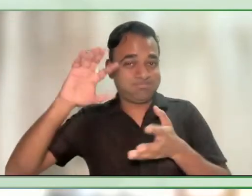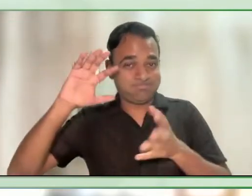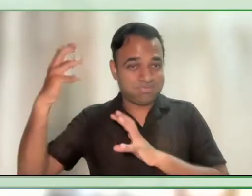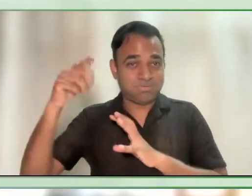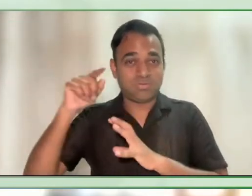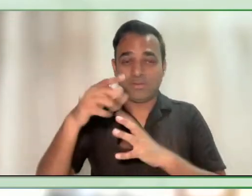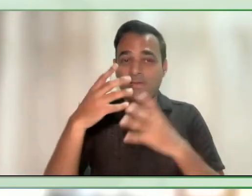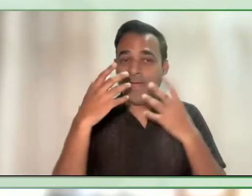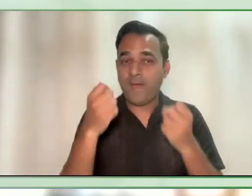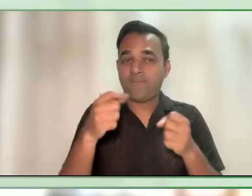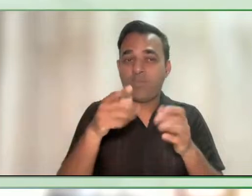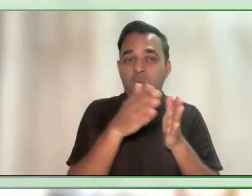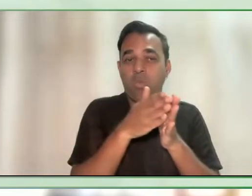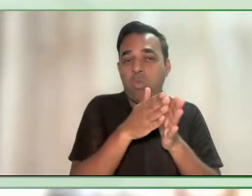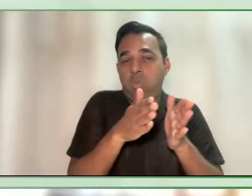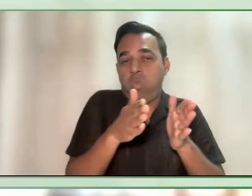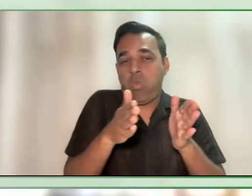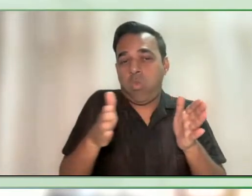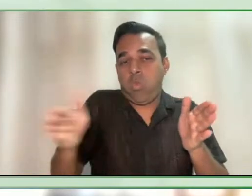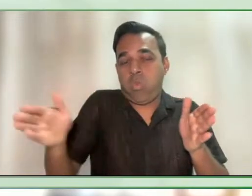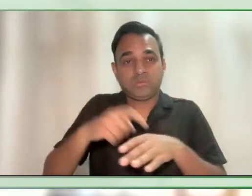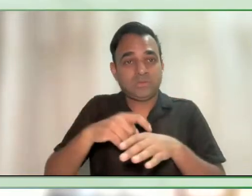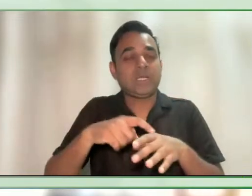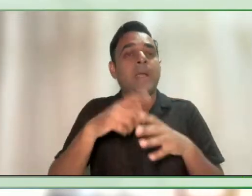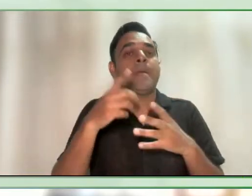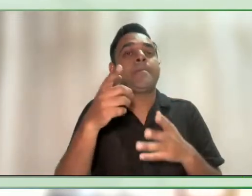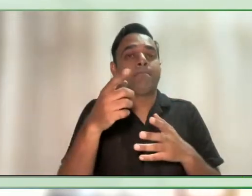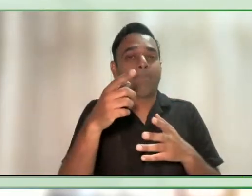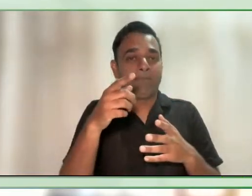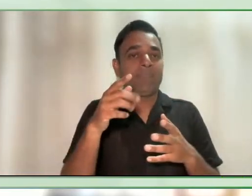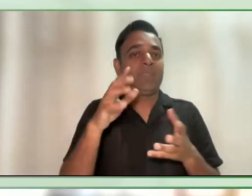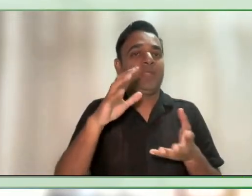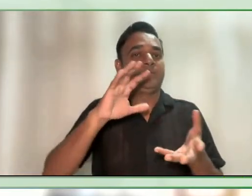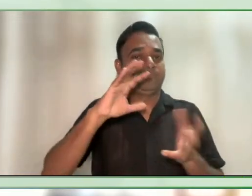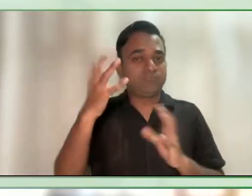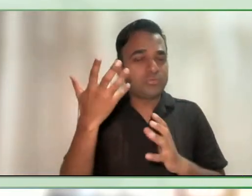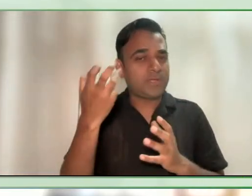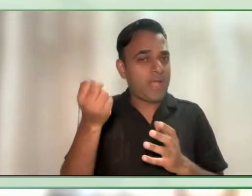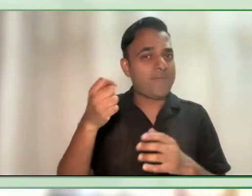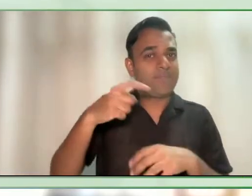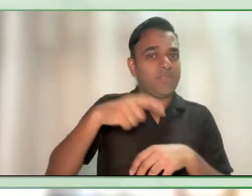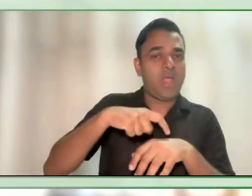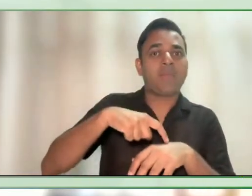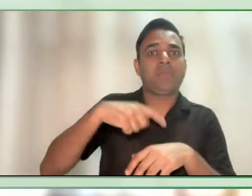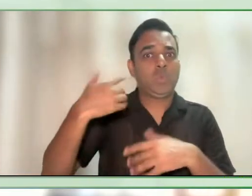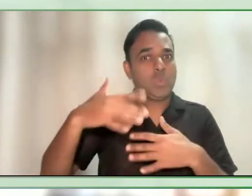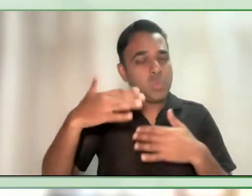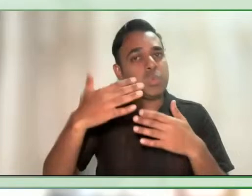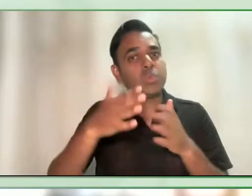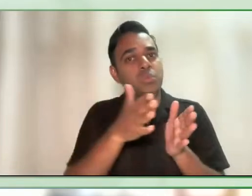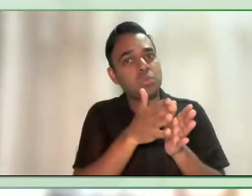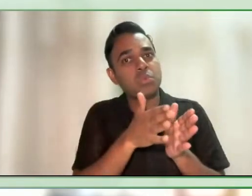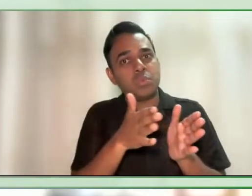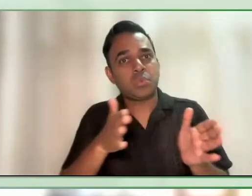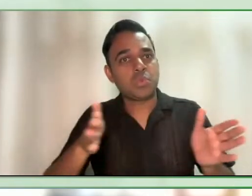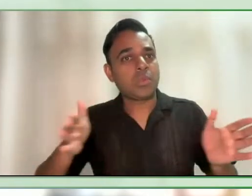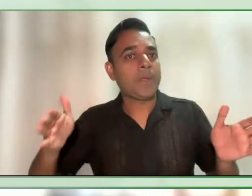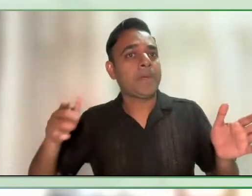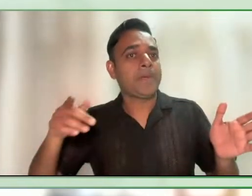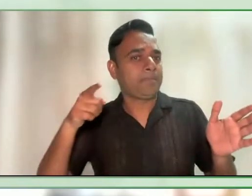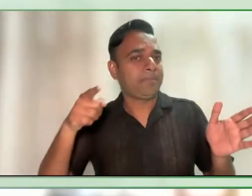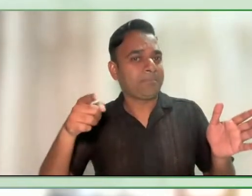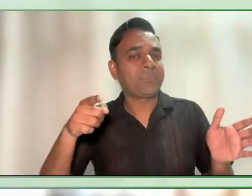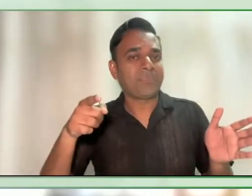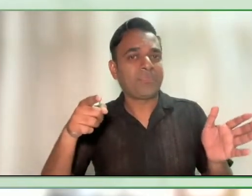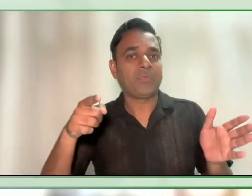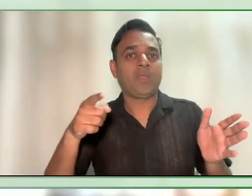like climate change long term, and we have to keep up the impetus, and that's a kind of